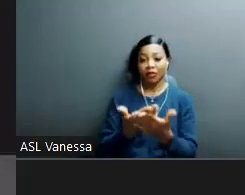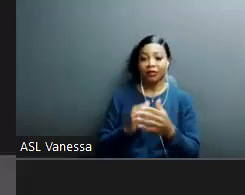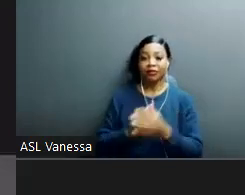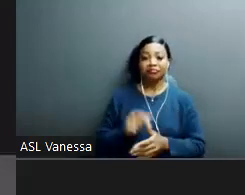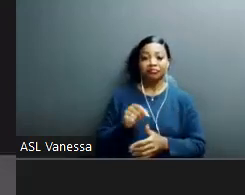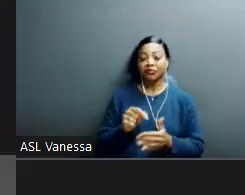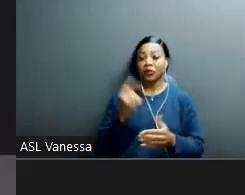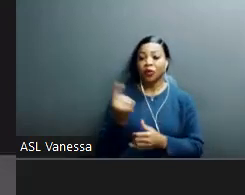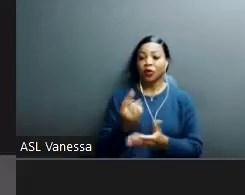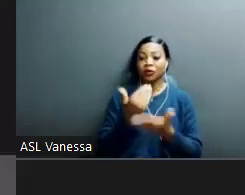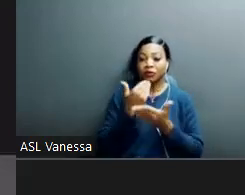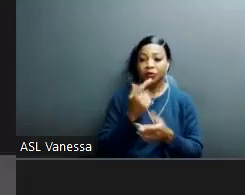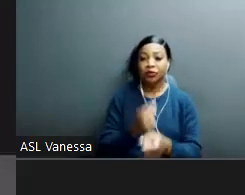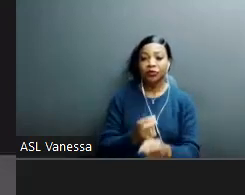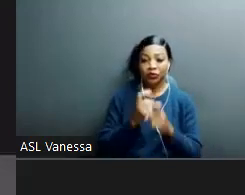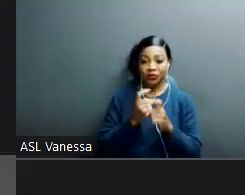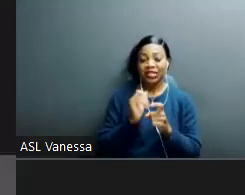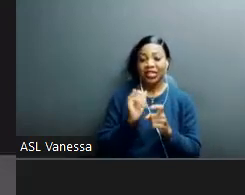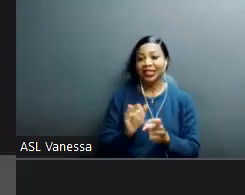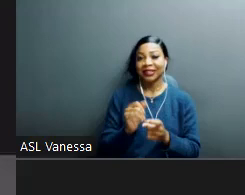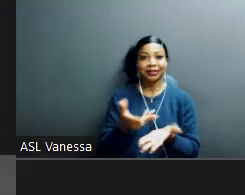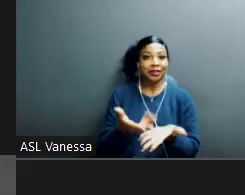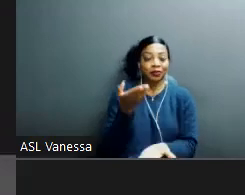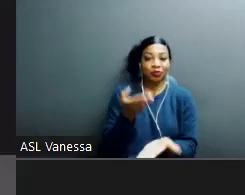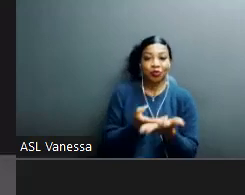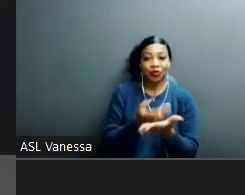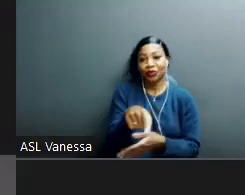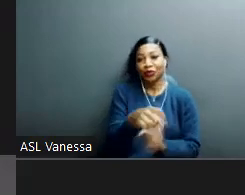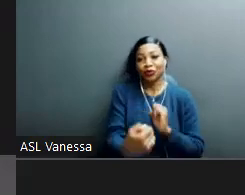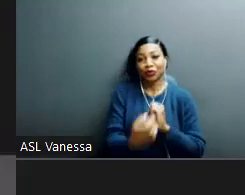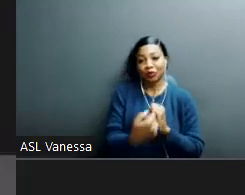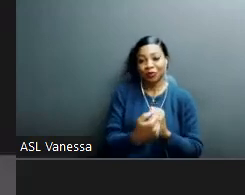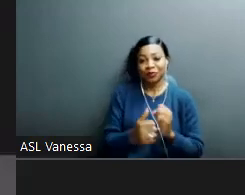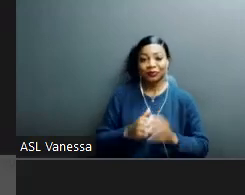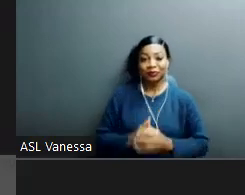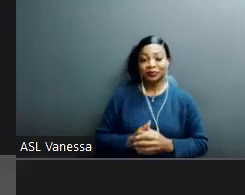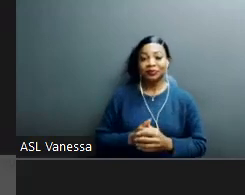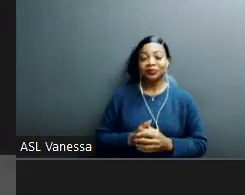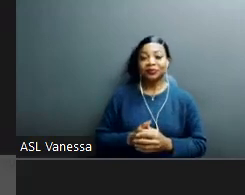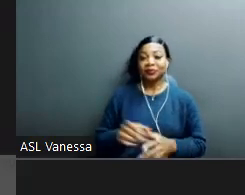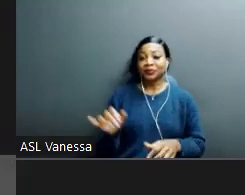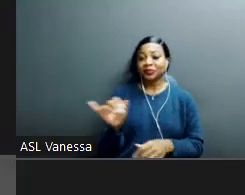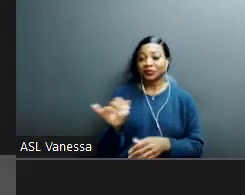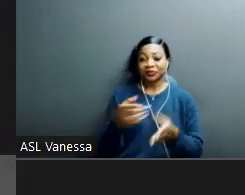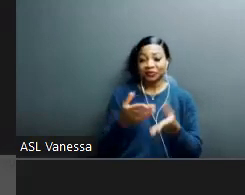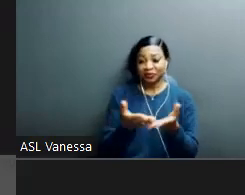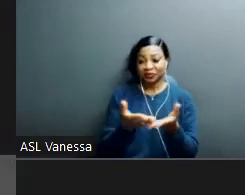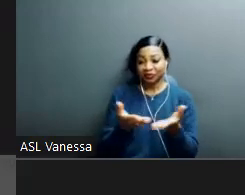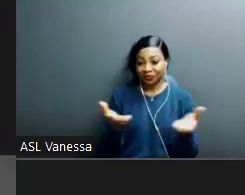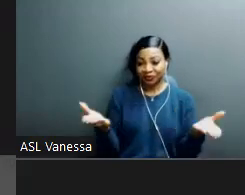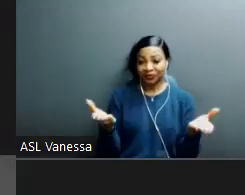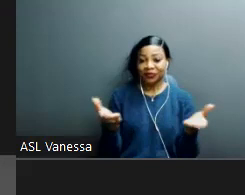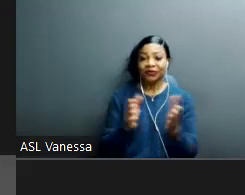appreciate donations it's a beautiful sign of support and it endears us to keep going and here you are you can see our speakers